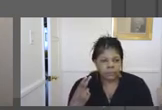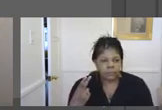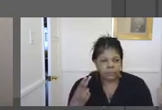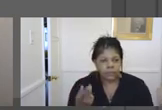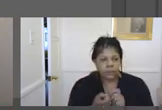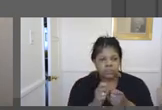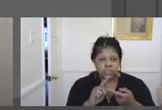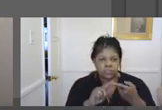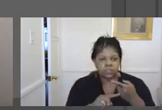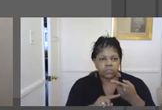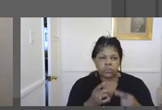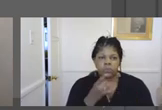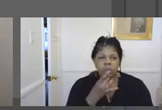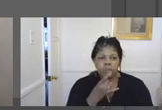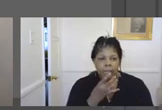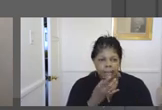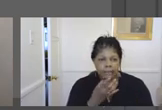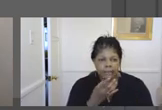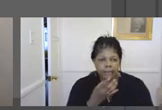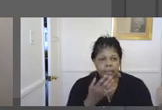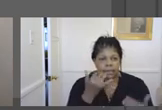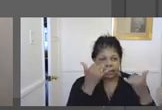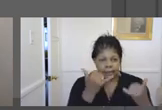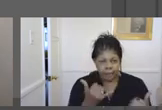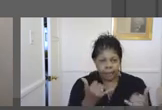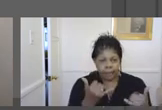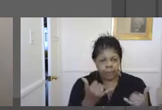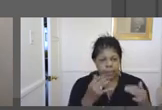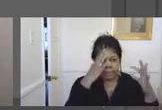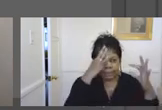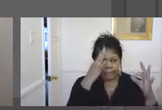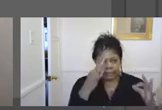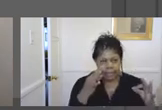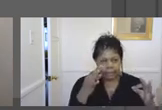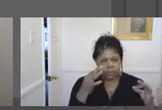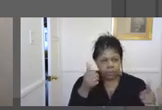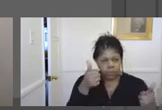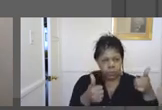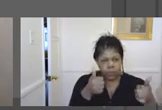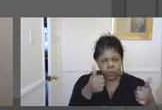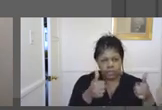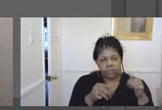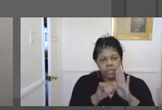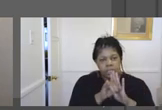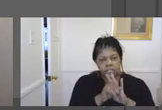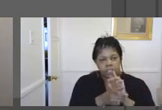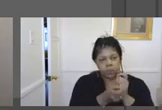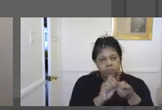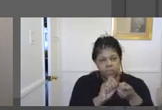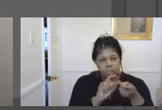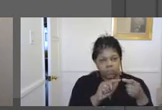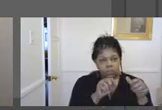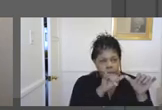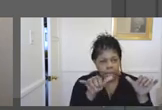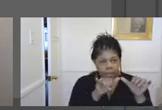And now we want to specify which of those illustrations that we turned into patterns do we want to use for the corner. So